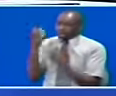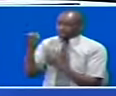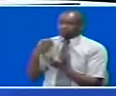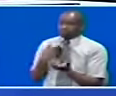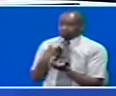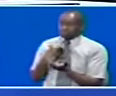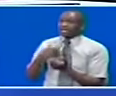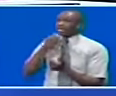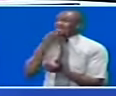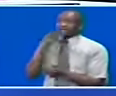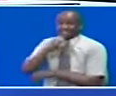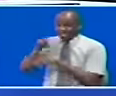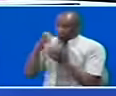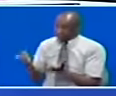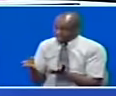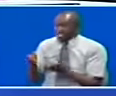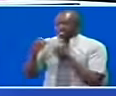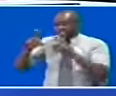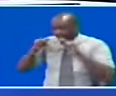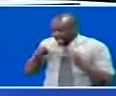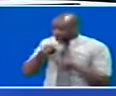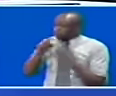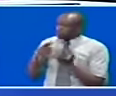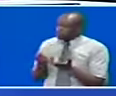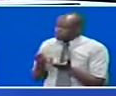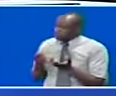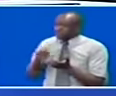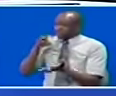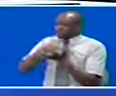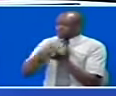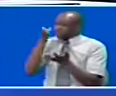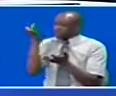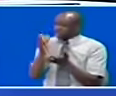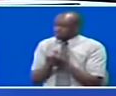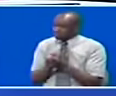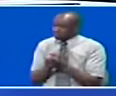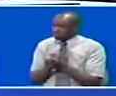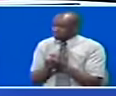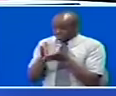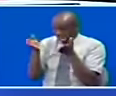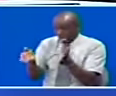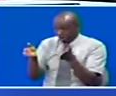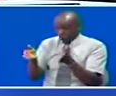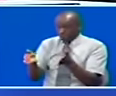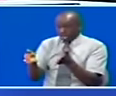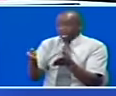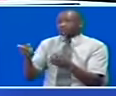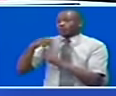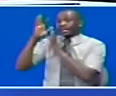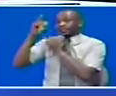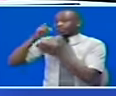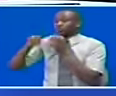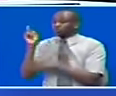hospital, that's Kenyatta National. If you could tell us about, you know, the situation there right now and what to expect